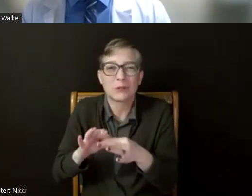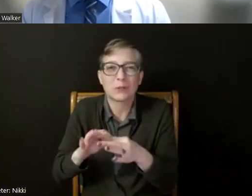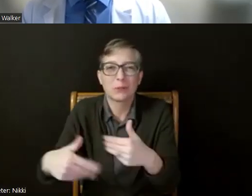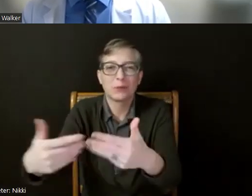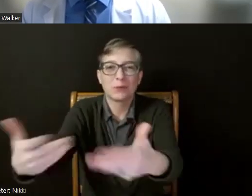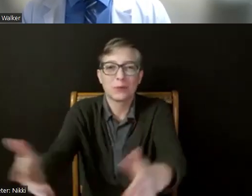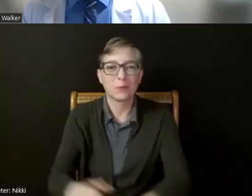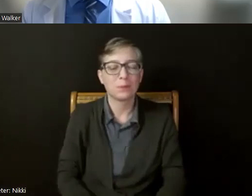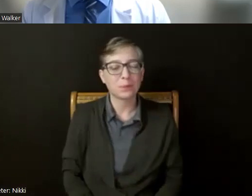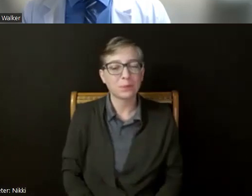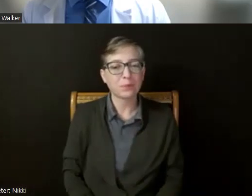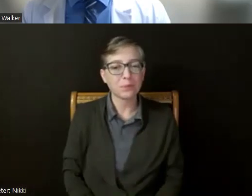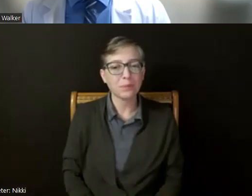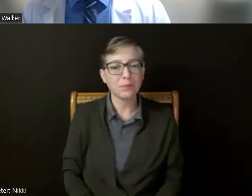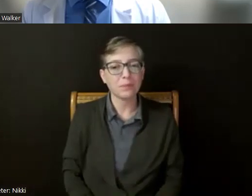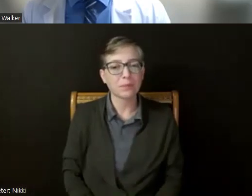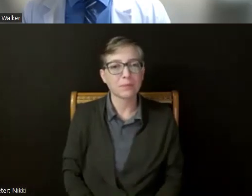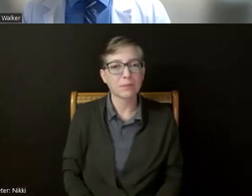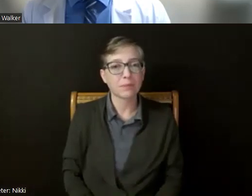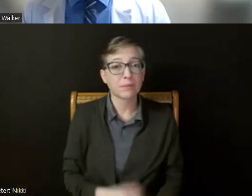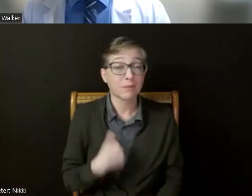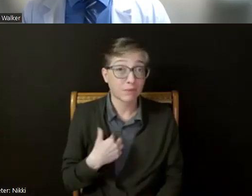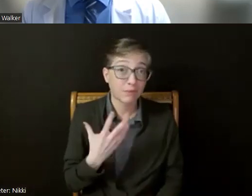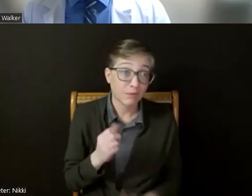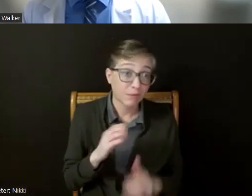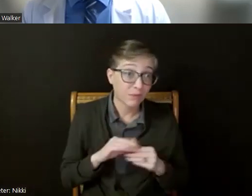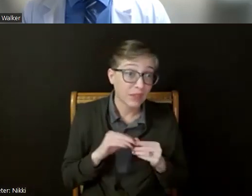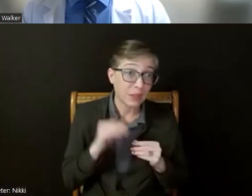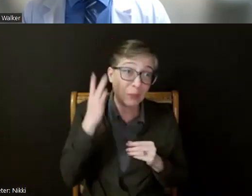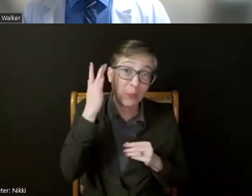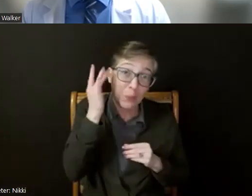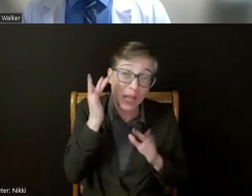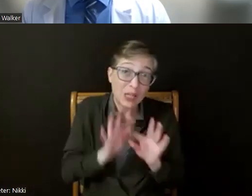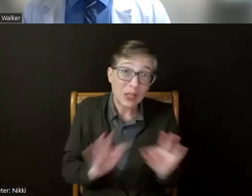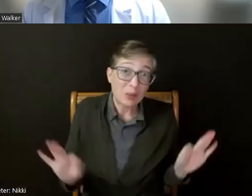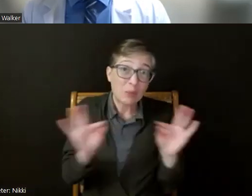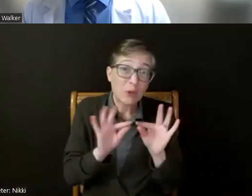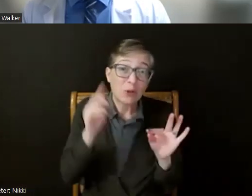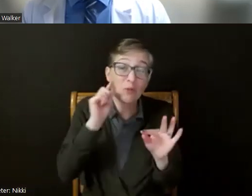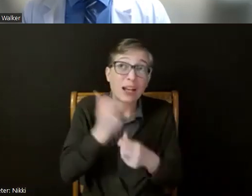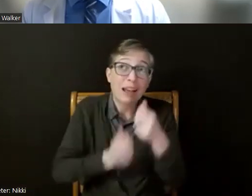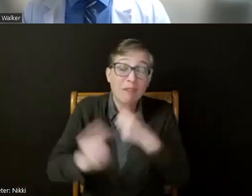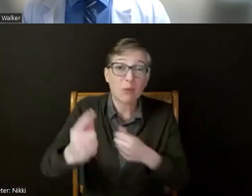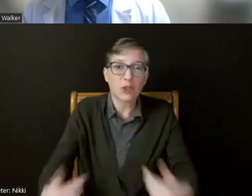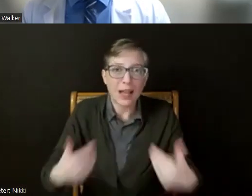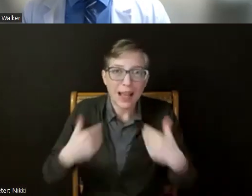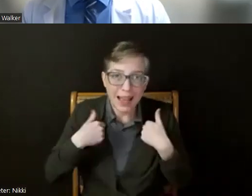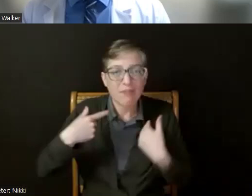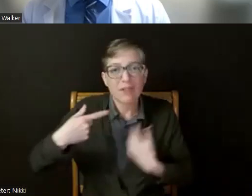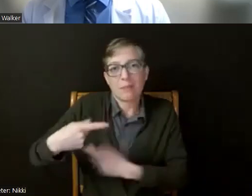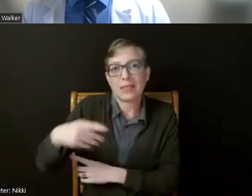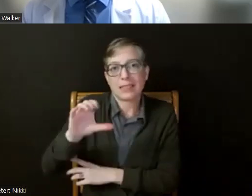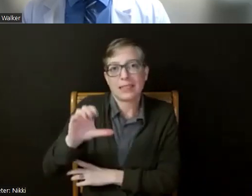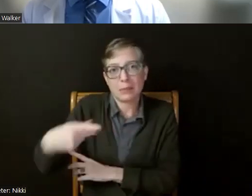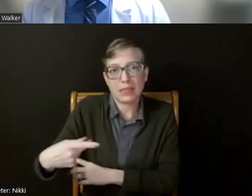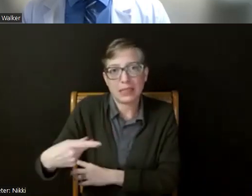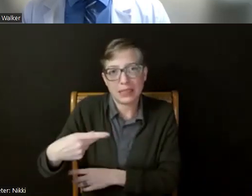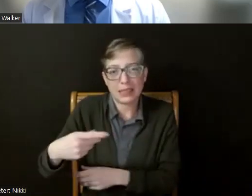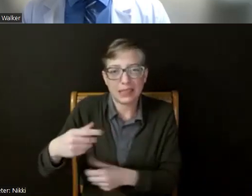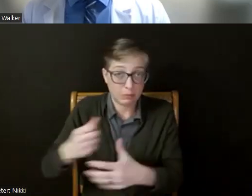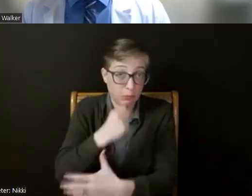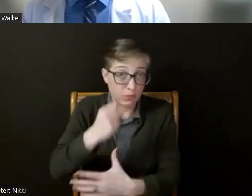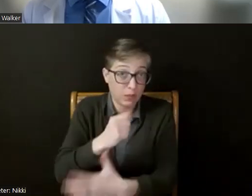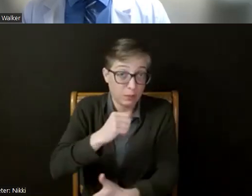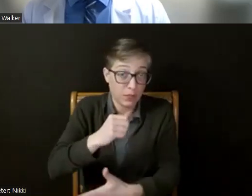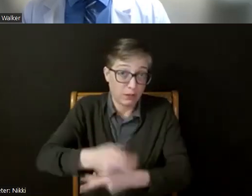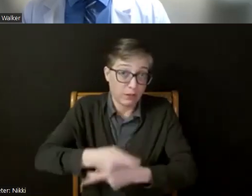that, this is why it's so important to have a primary care doctor for everyone, because that person really is the quarterback of your care.